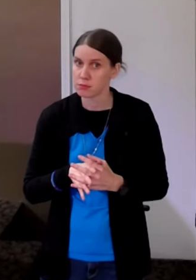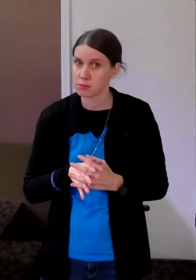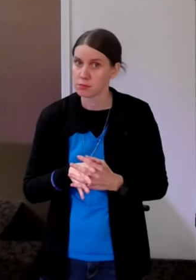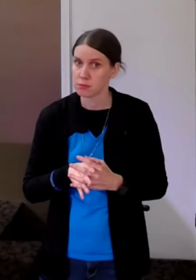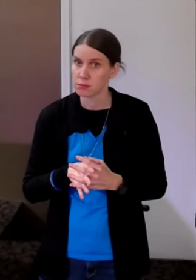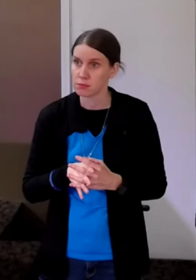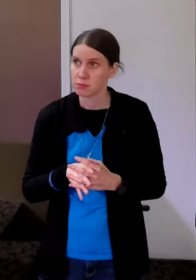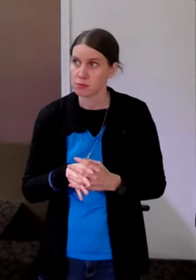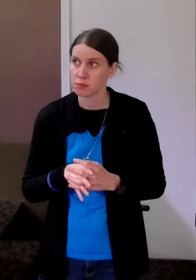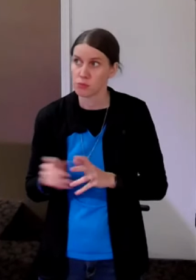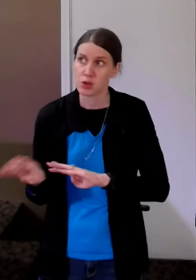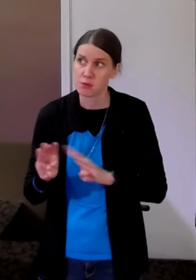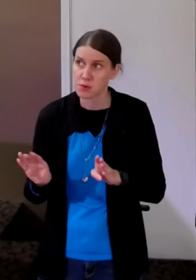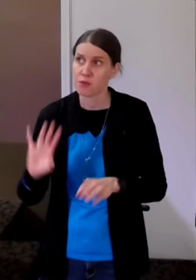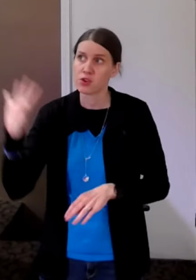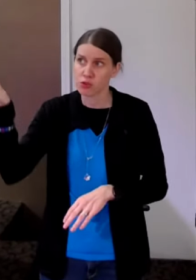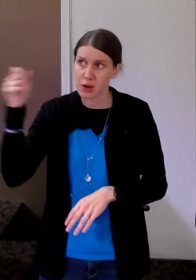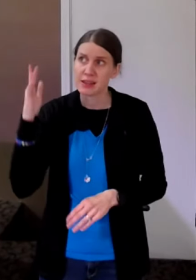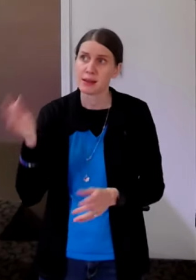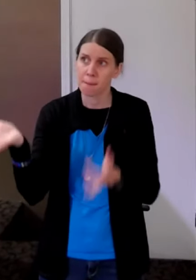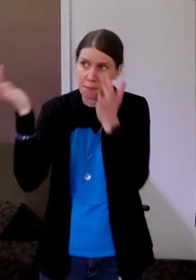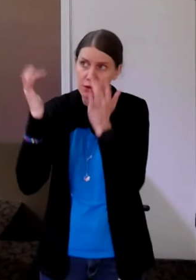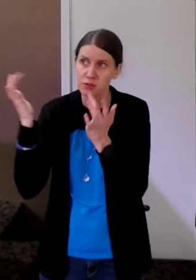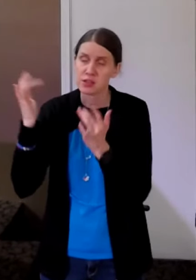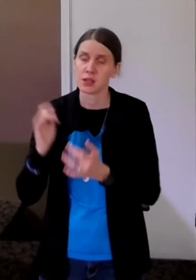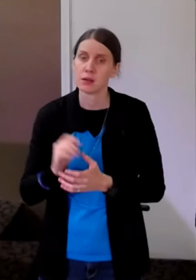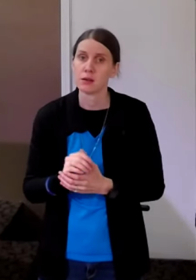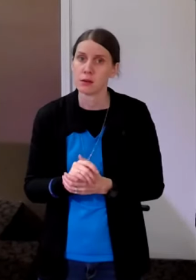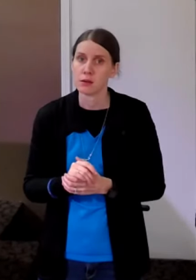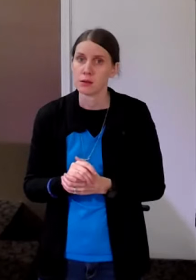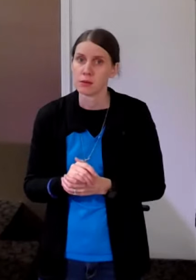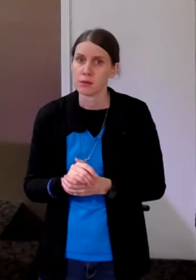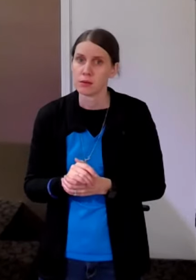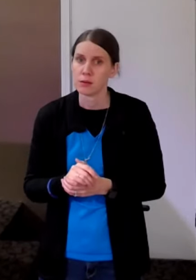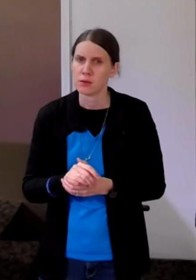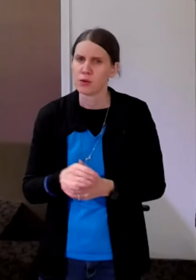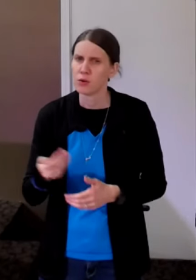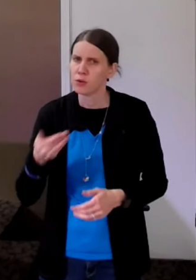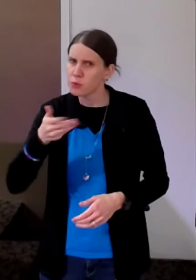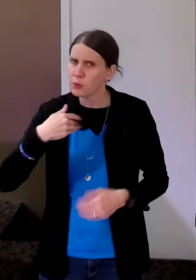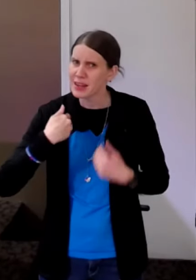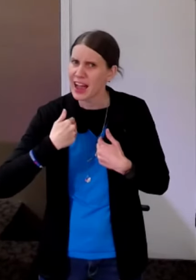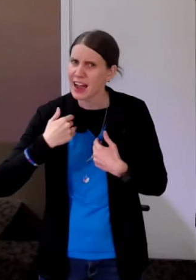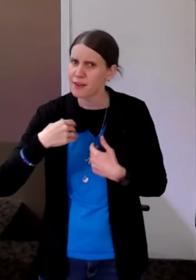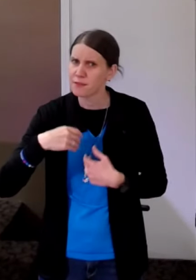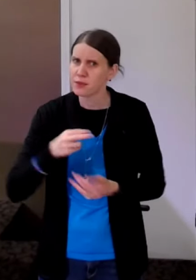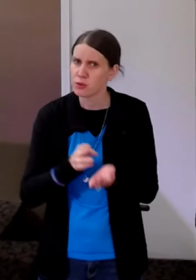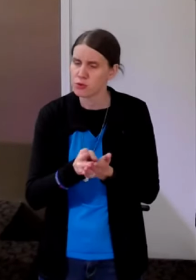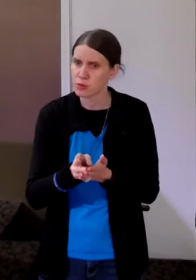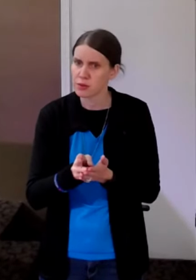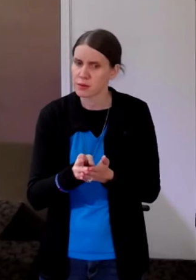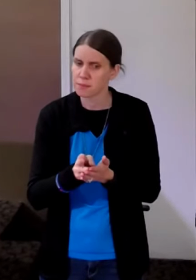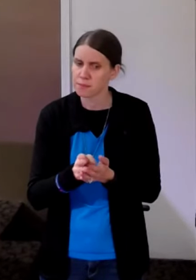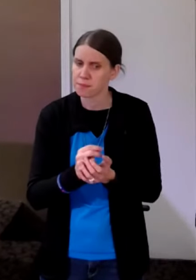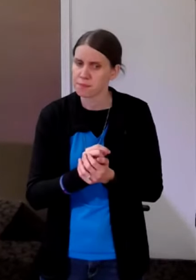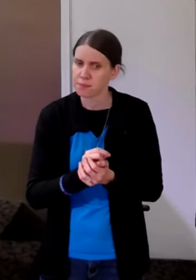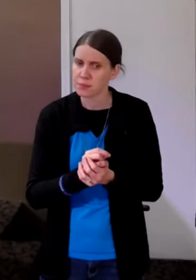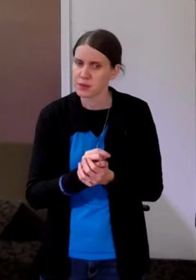act with mercy and grace. We hold the truth as important. We don't